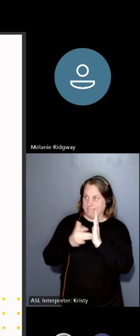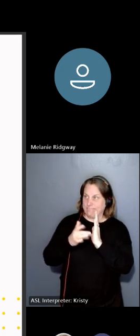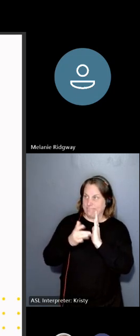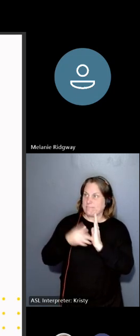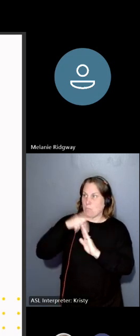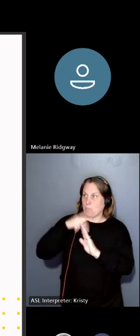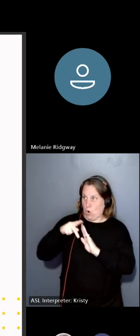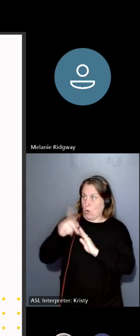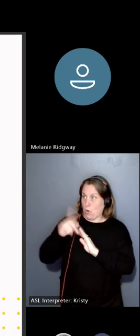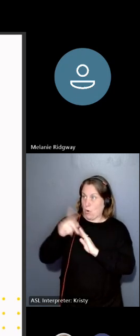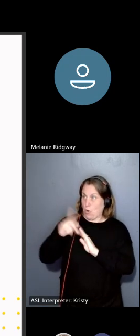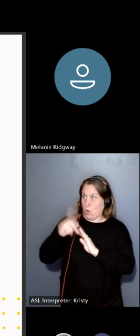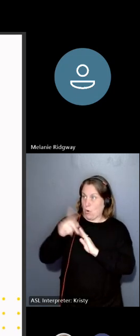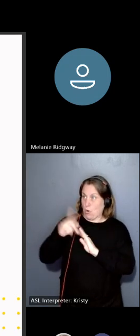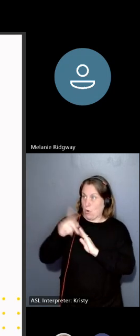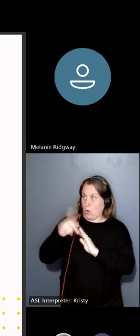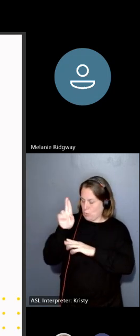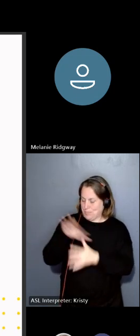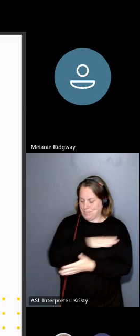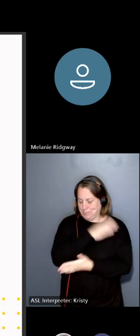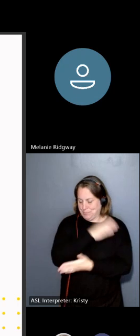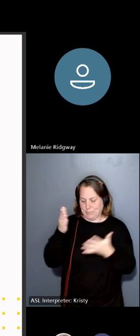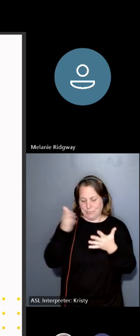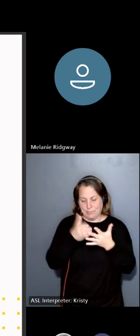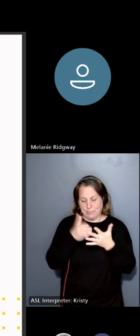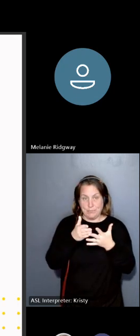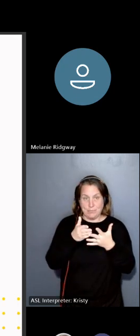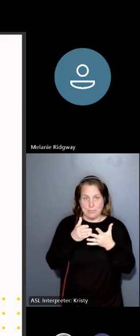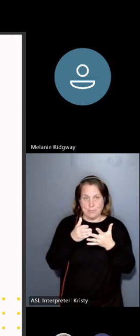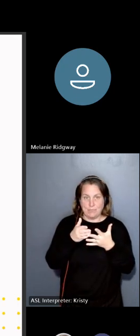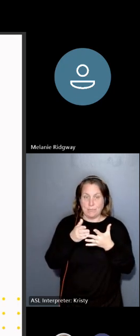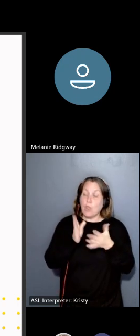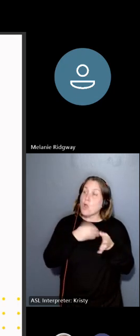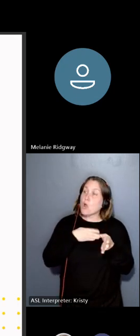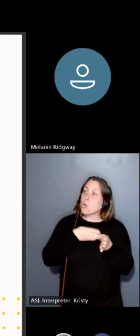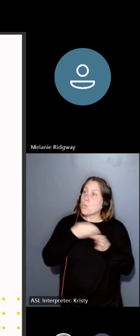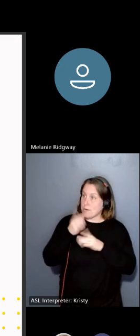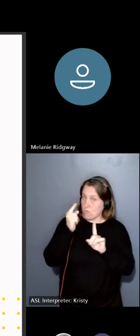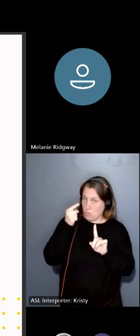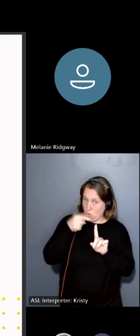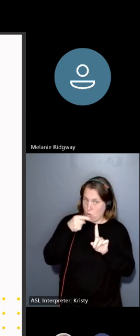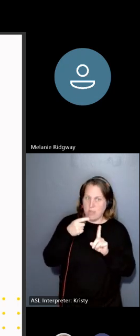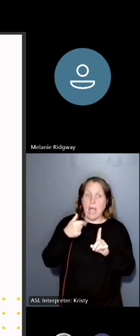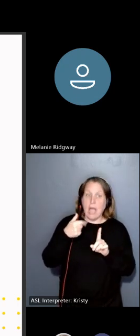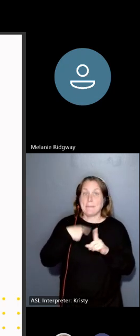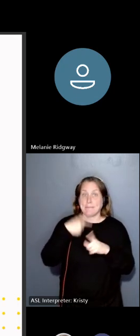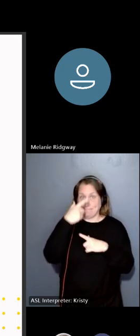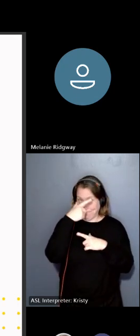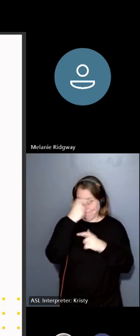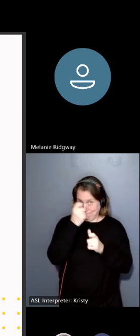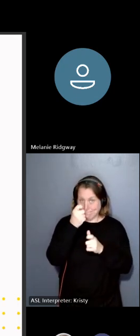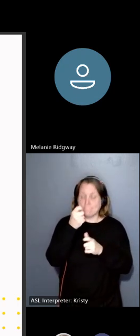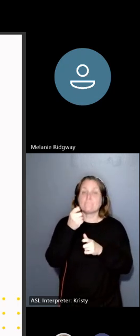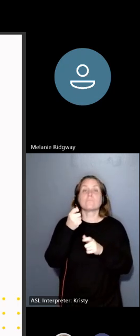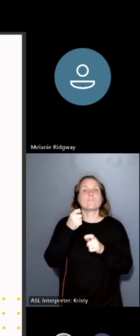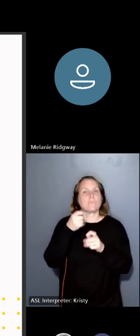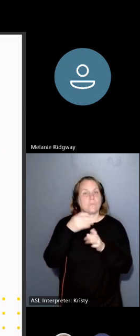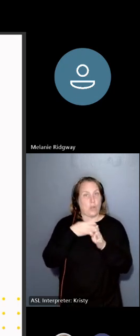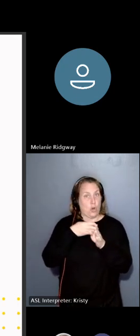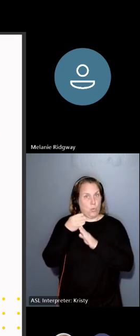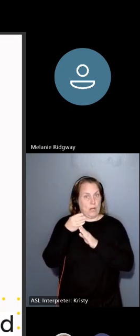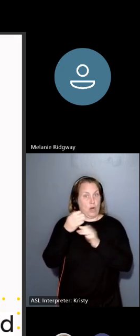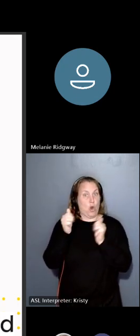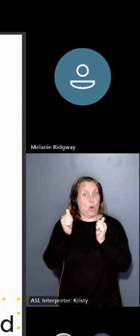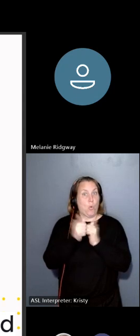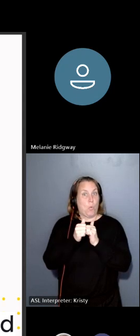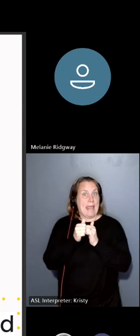Component 3, career goal. I'm interested in a career in green